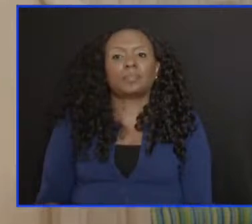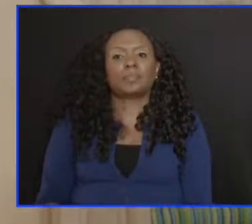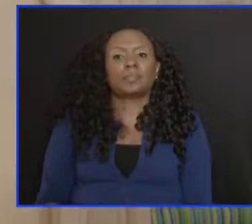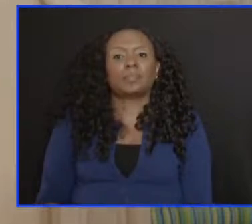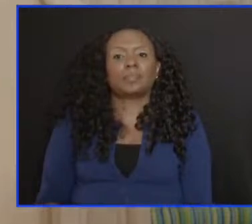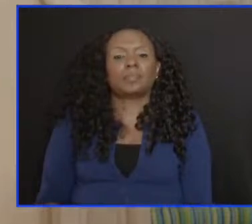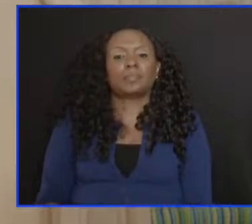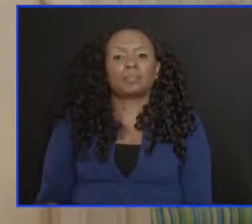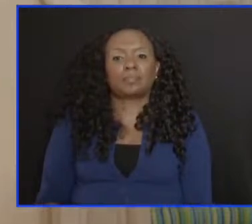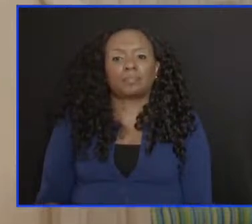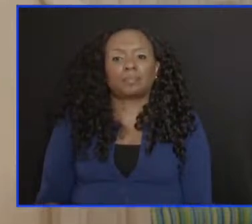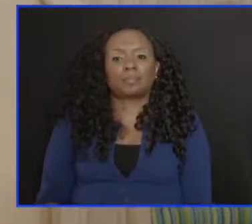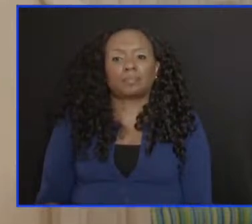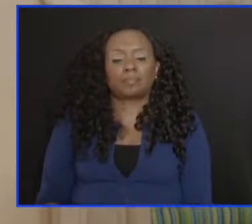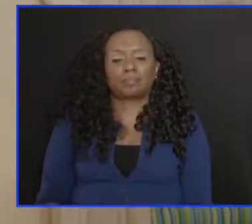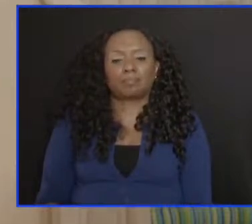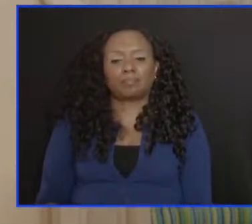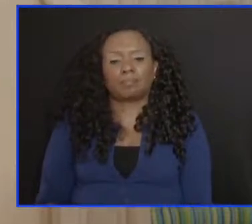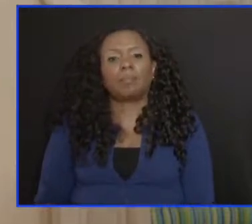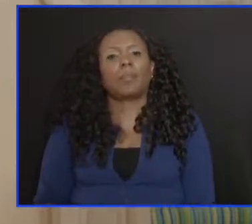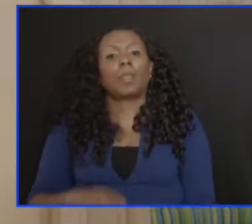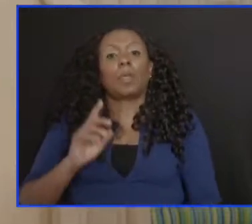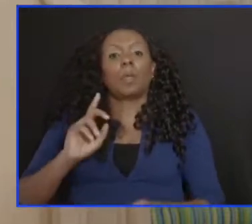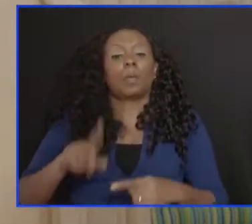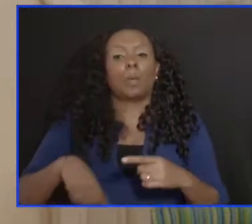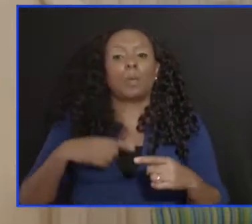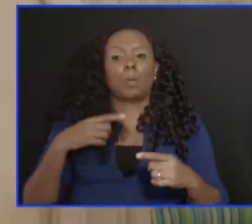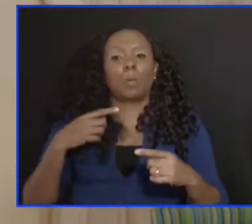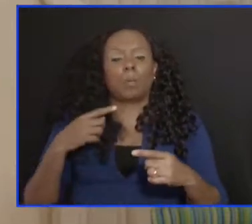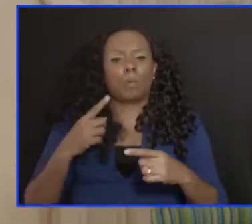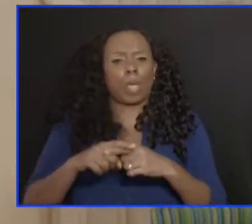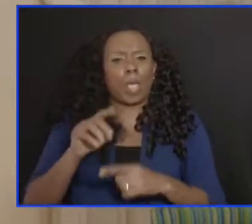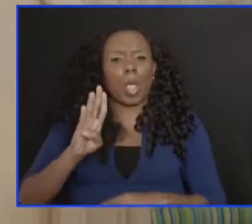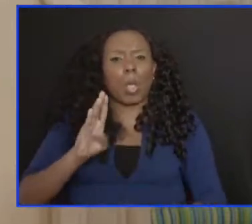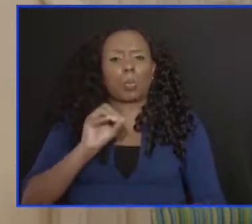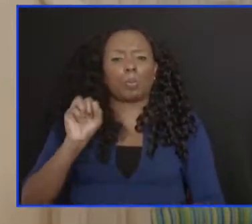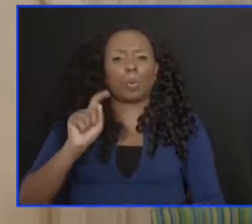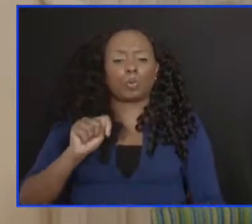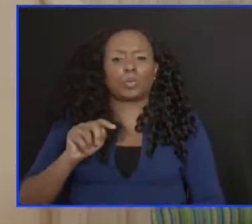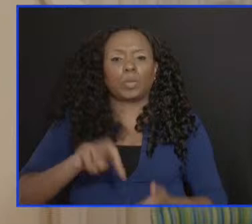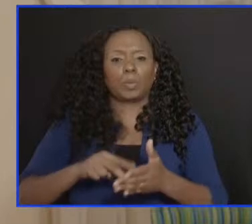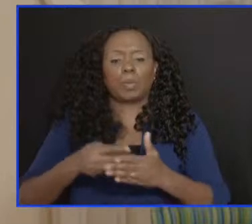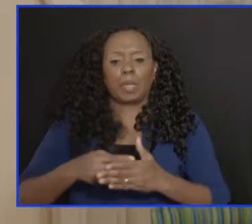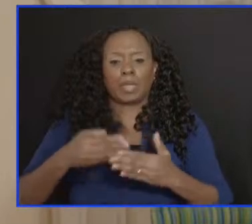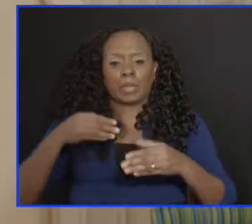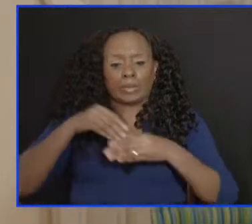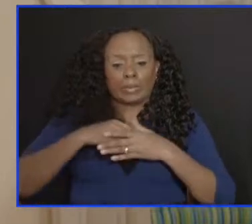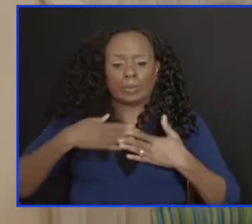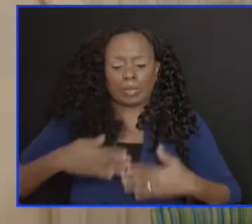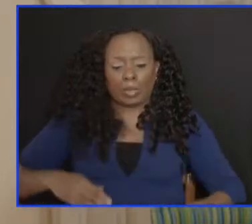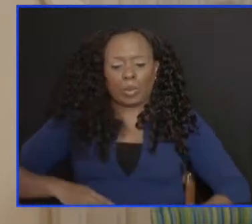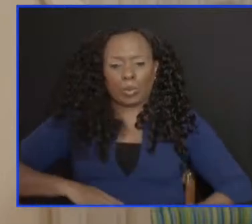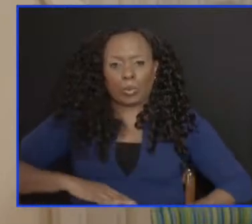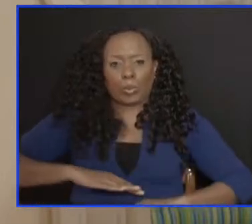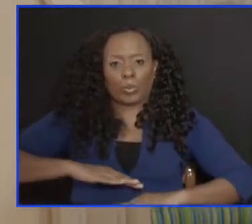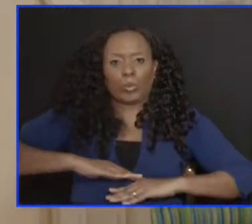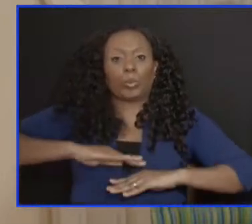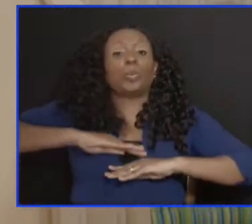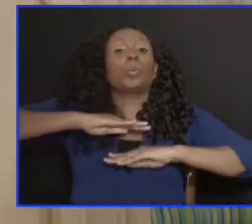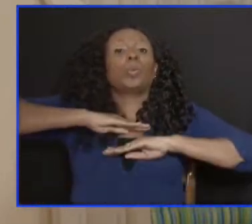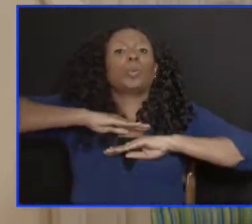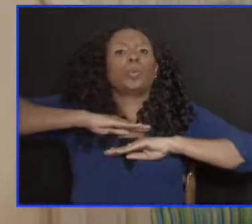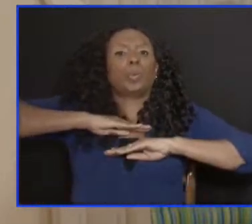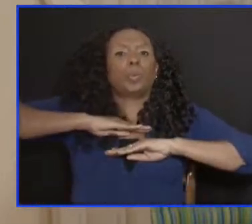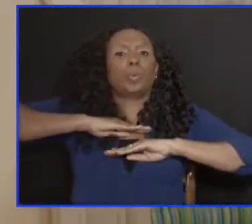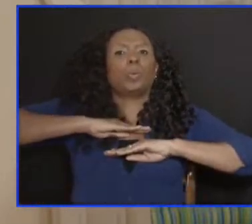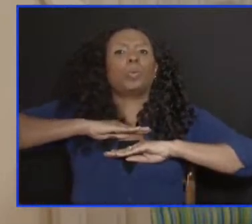That is when the immunity wanes sufficiently and boosting makes a significant difference. So the Ministry of Health and Wellness is highly